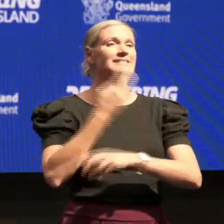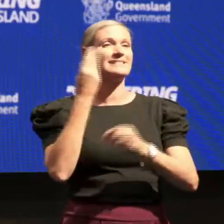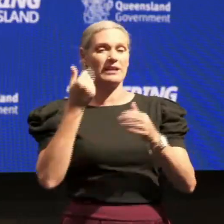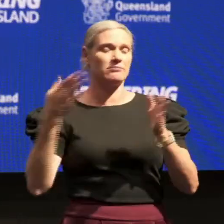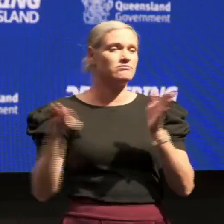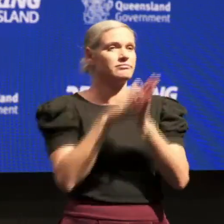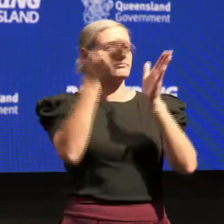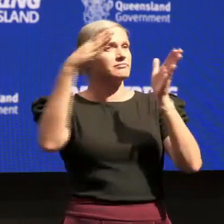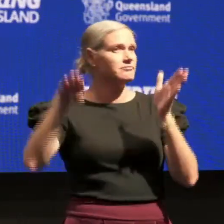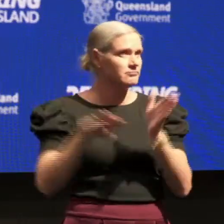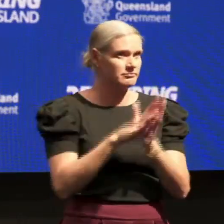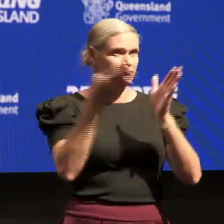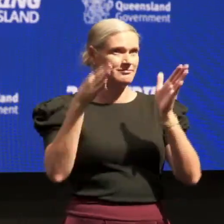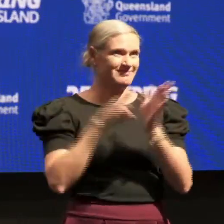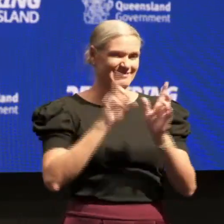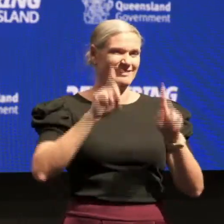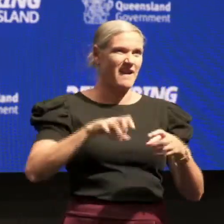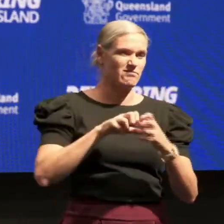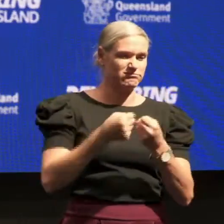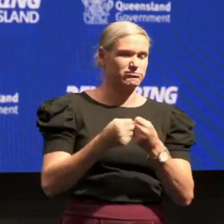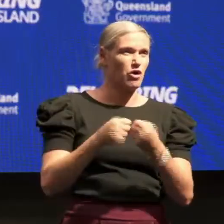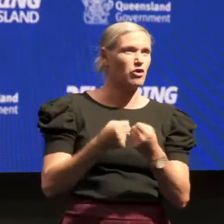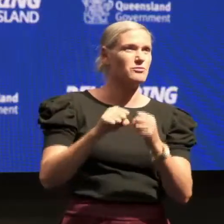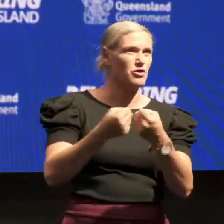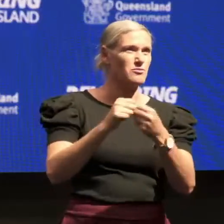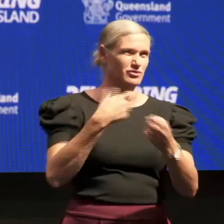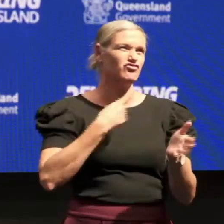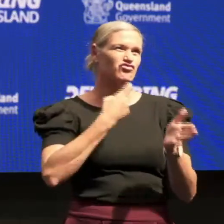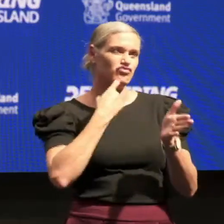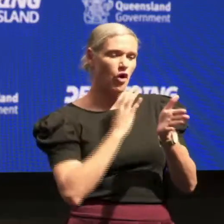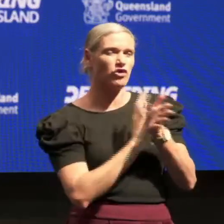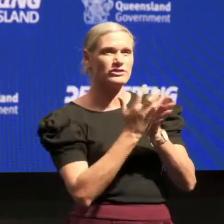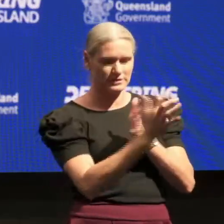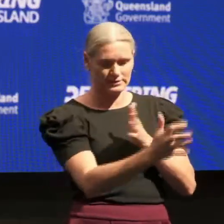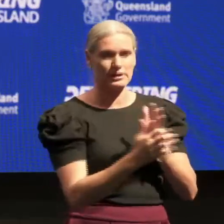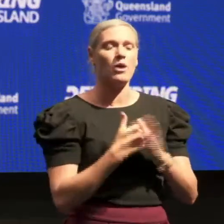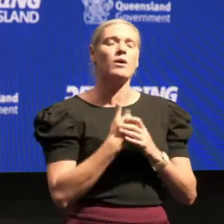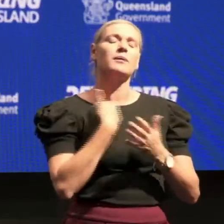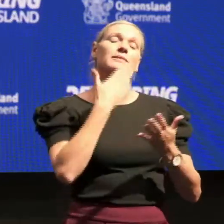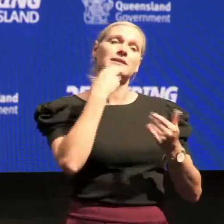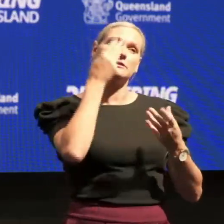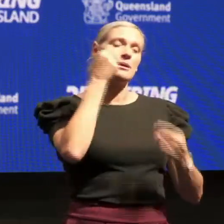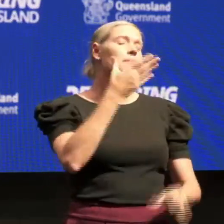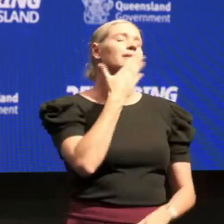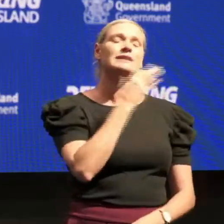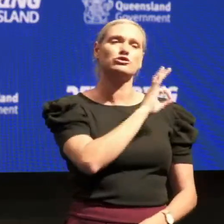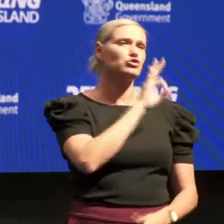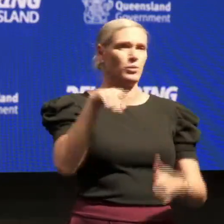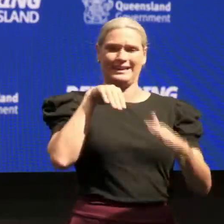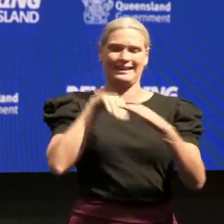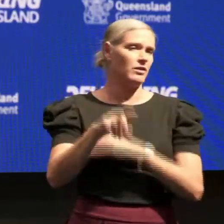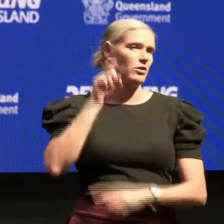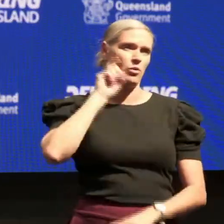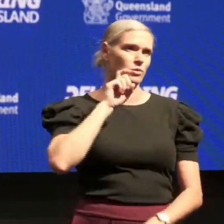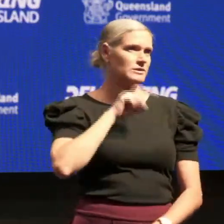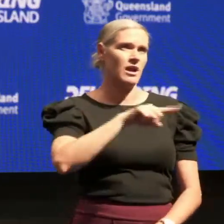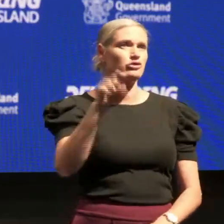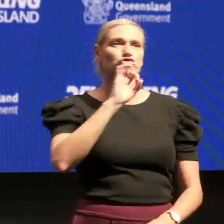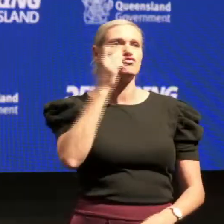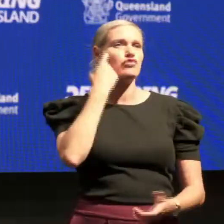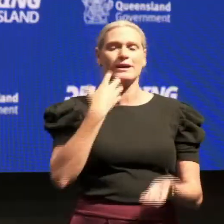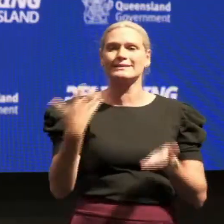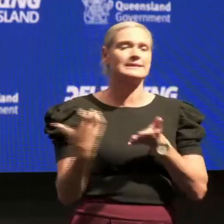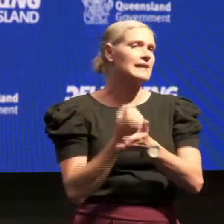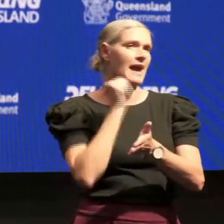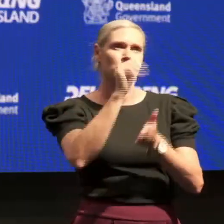washed against the shoreline and are starting to break up against the rocky shoreline. We would urge people not to enter the water, in particular for those vessels